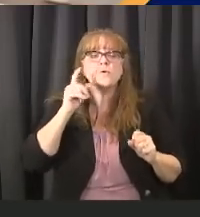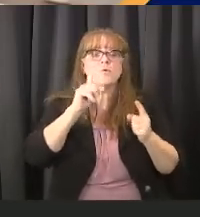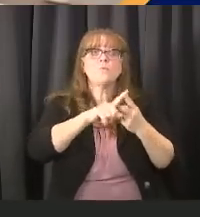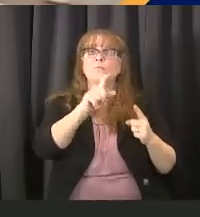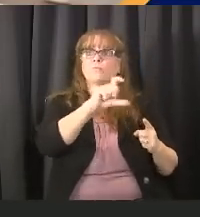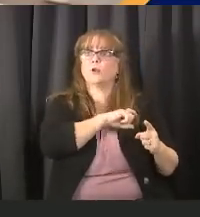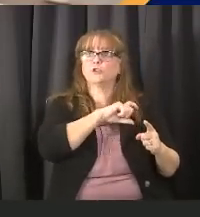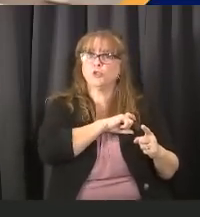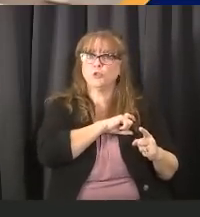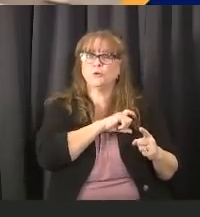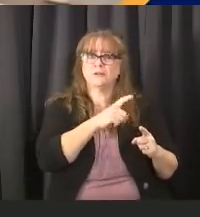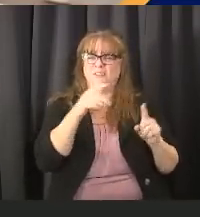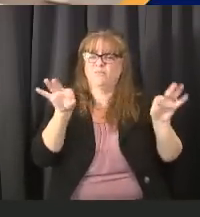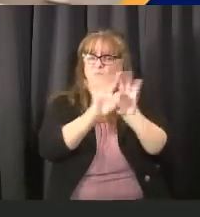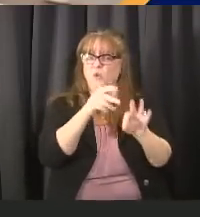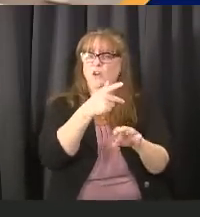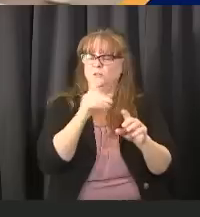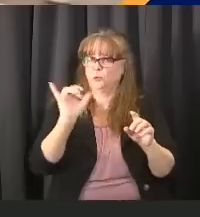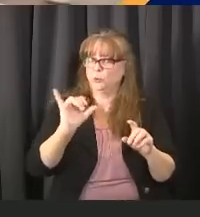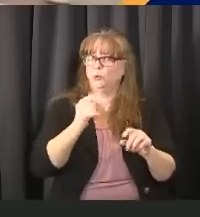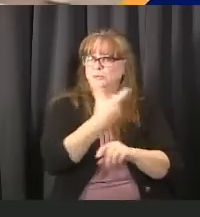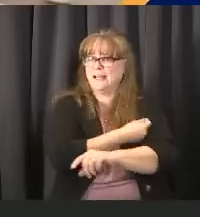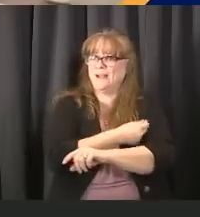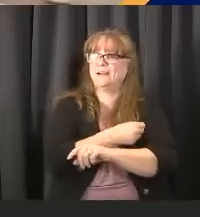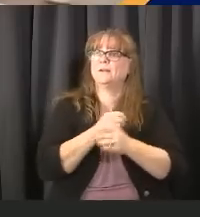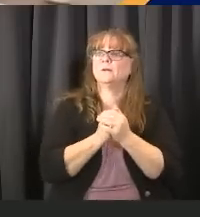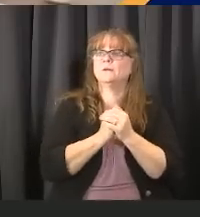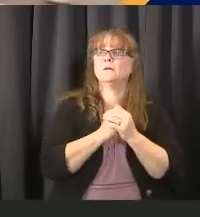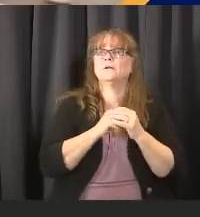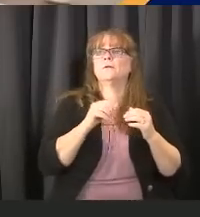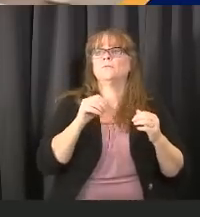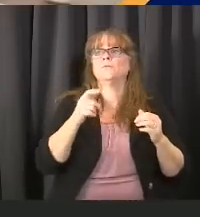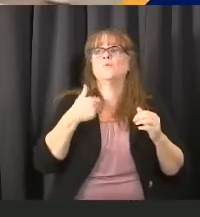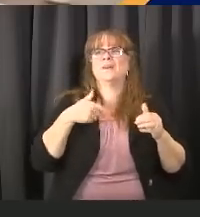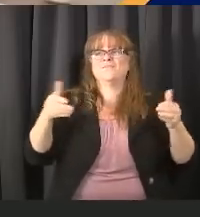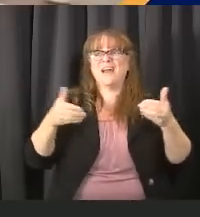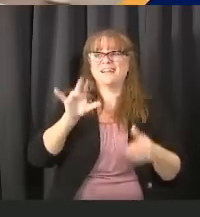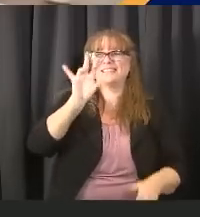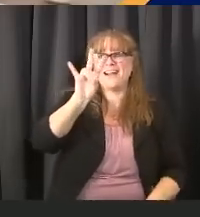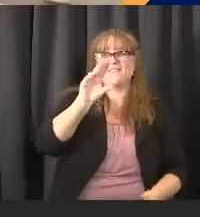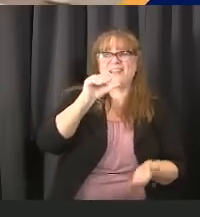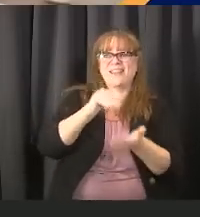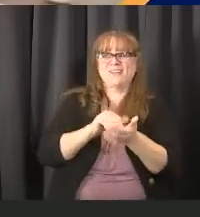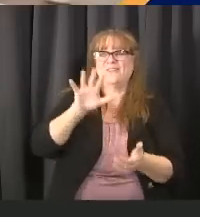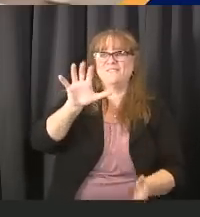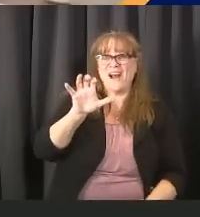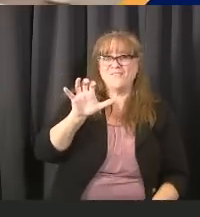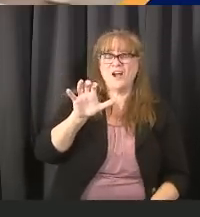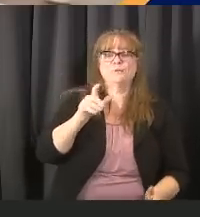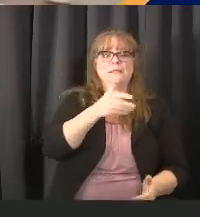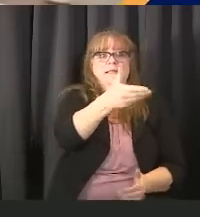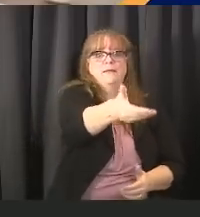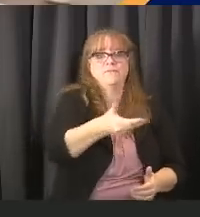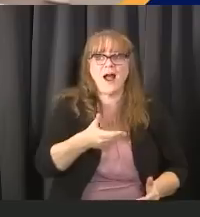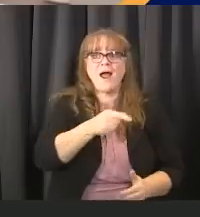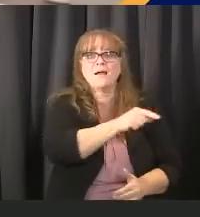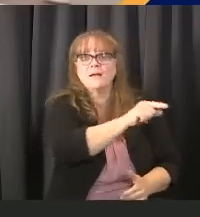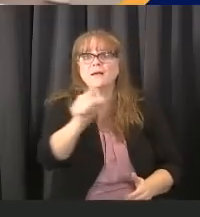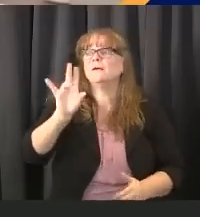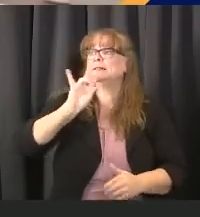7,500 invitations just in the past 24 hours to patients aged 70 and older based on our vaccine allocation this